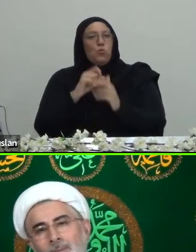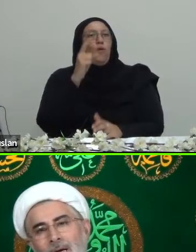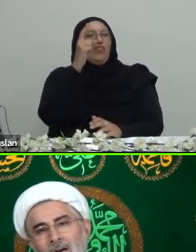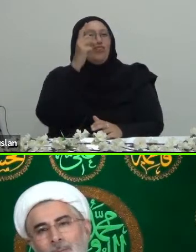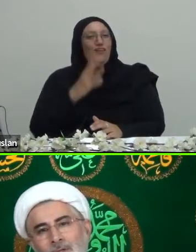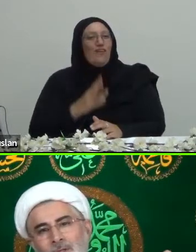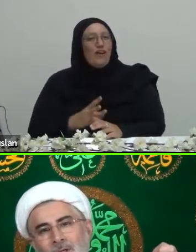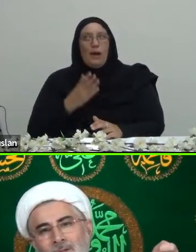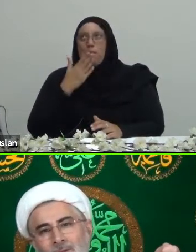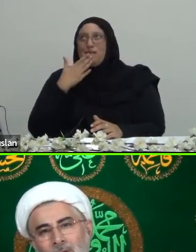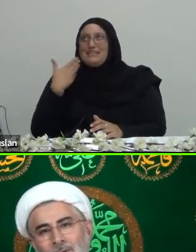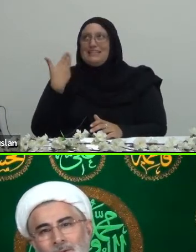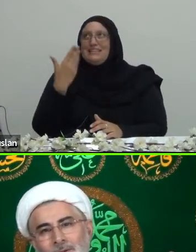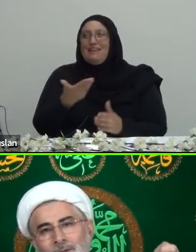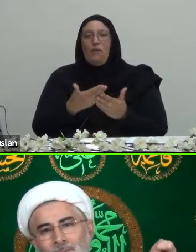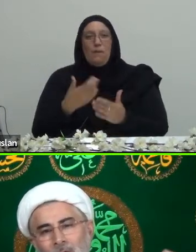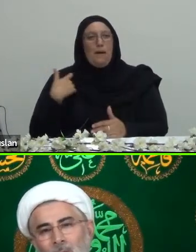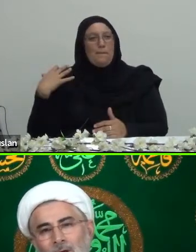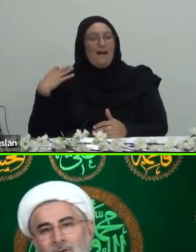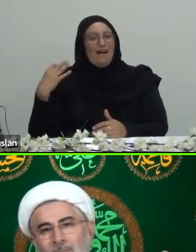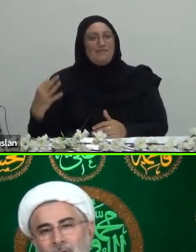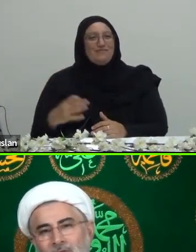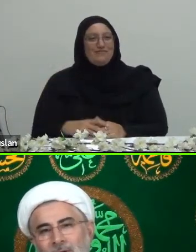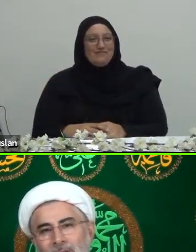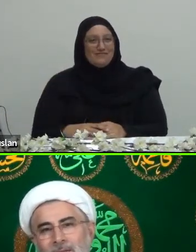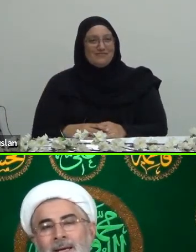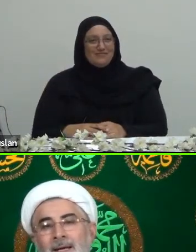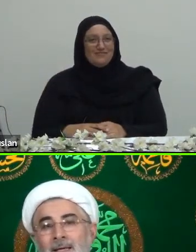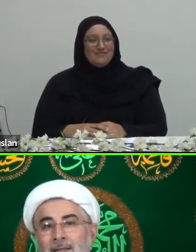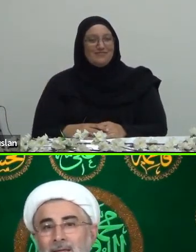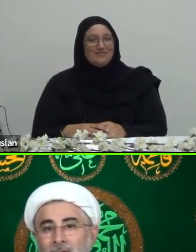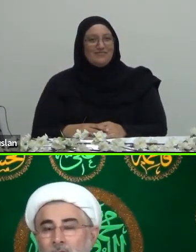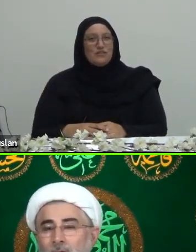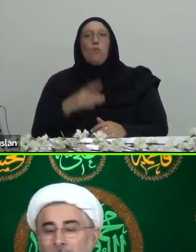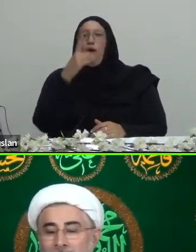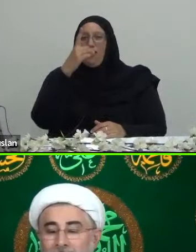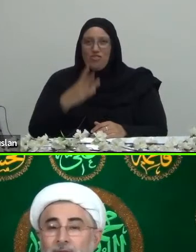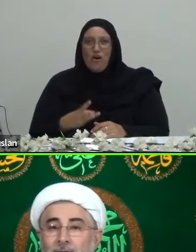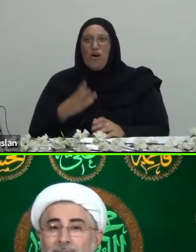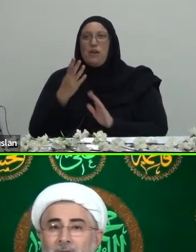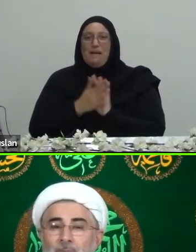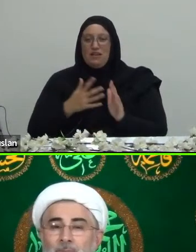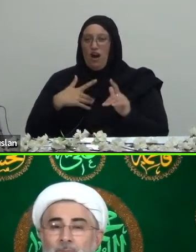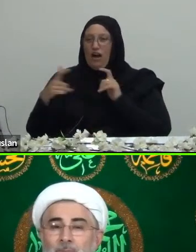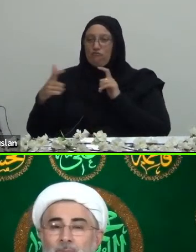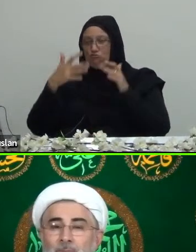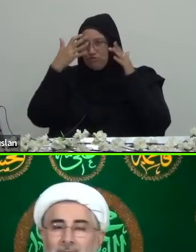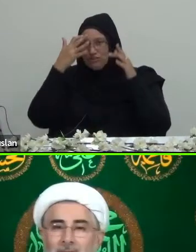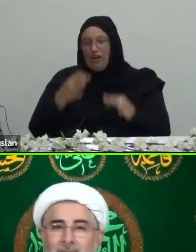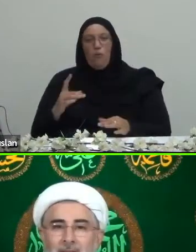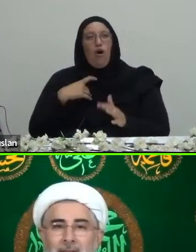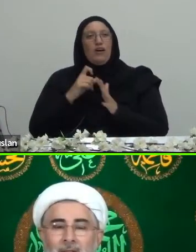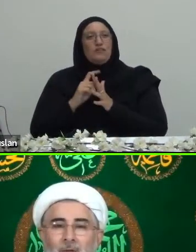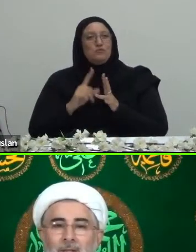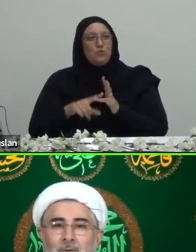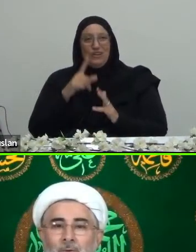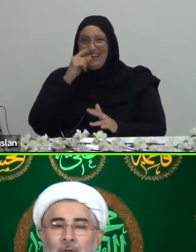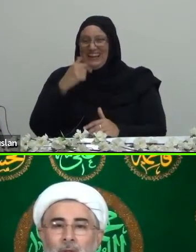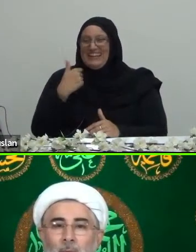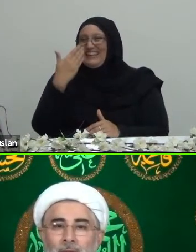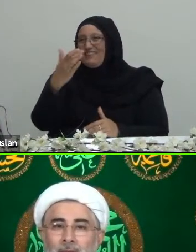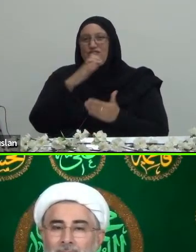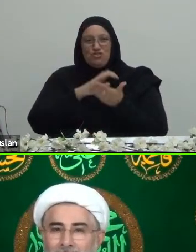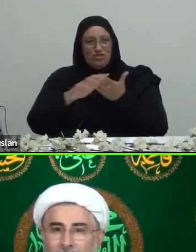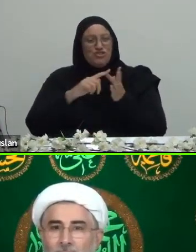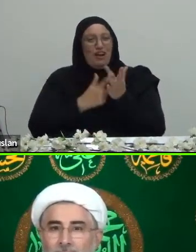it on my behalf, my sons, my daughter, my wife, my family. So the first reason that I need to